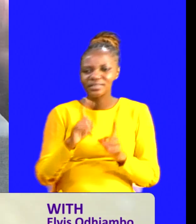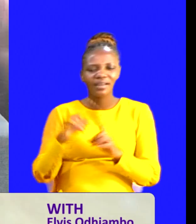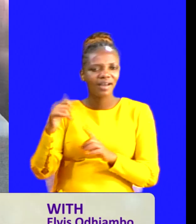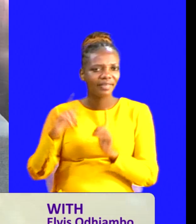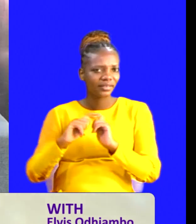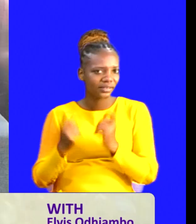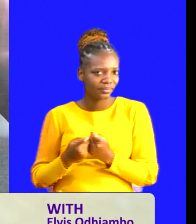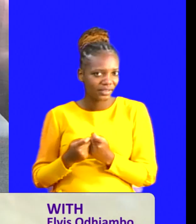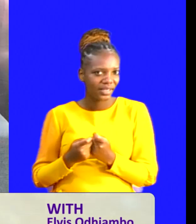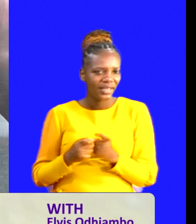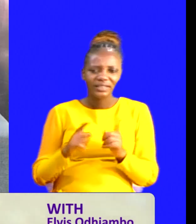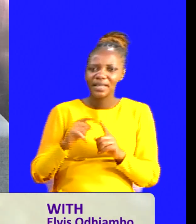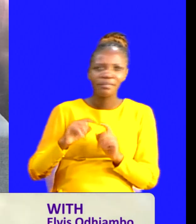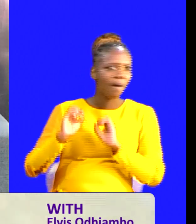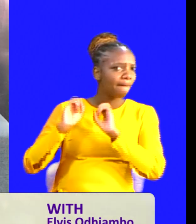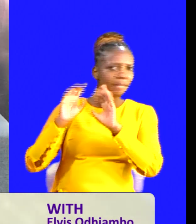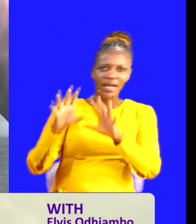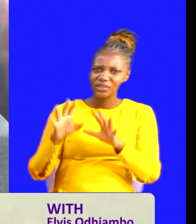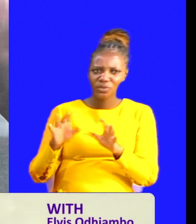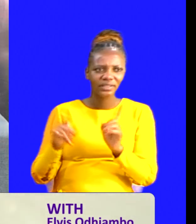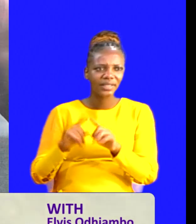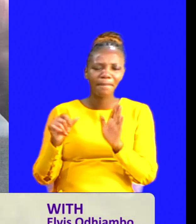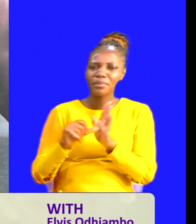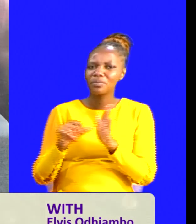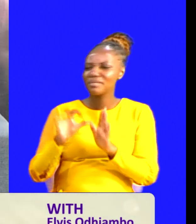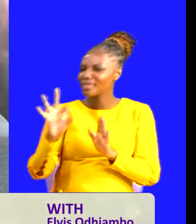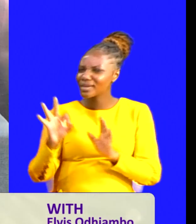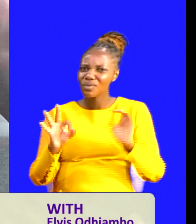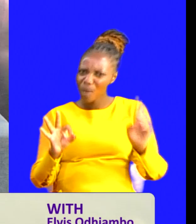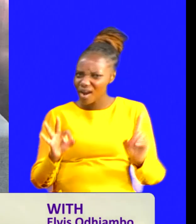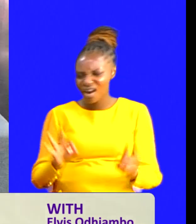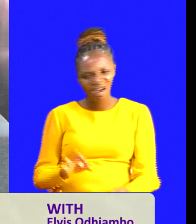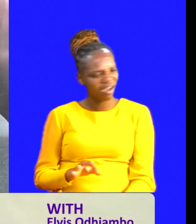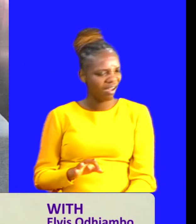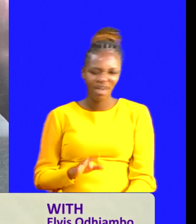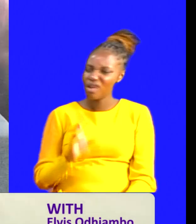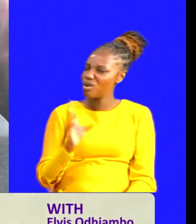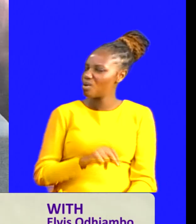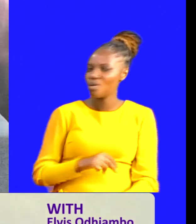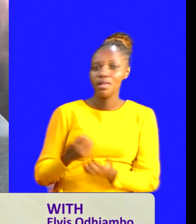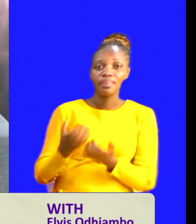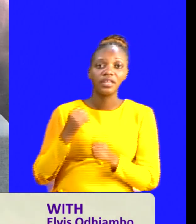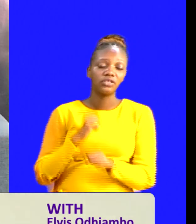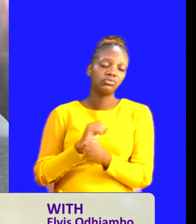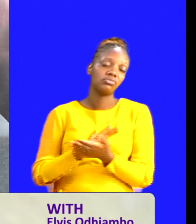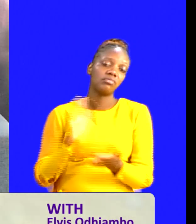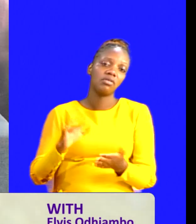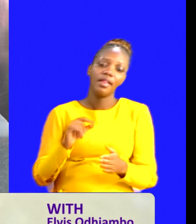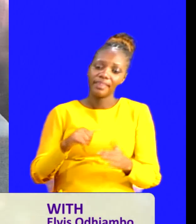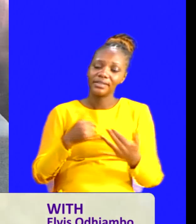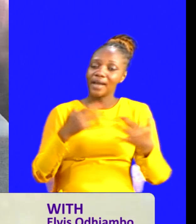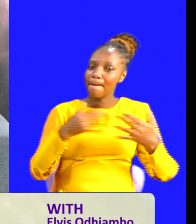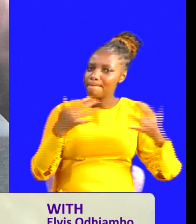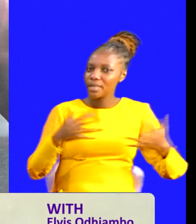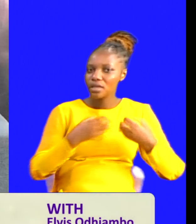against the likes of Brighton and Arsenal, 3-1, you know, being beaten 3-1 is a big loss against a team like Brighton.